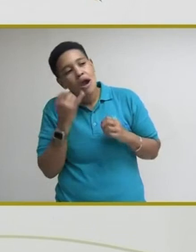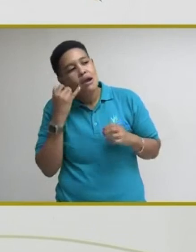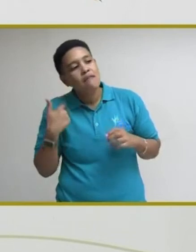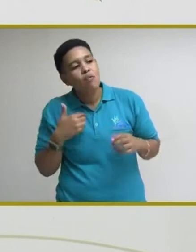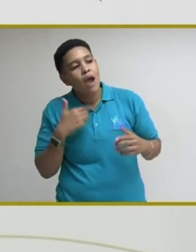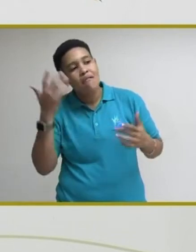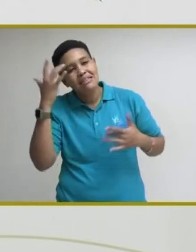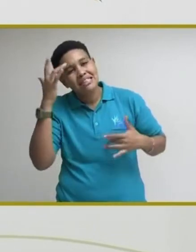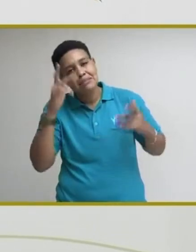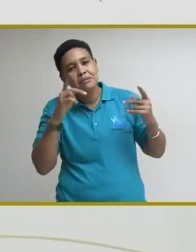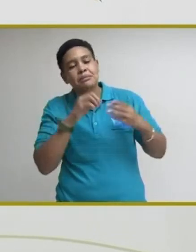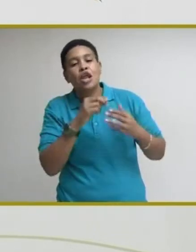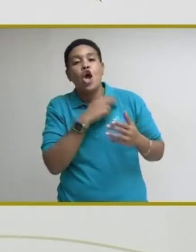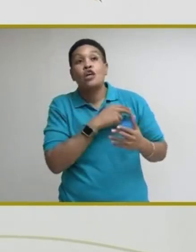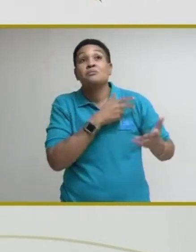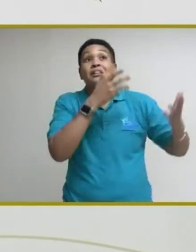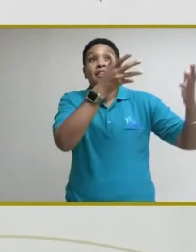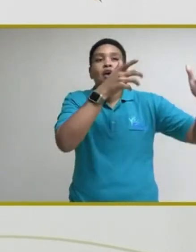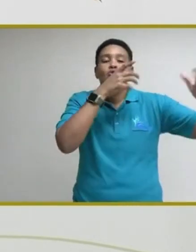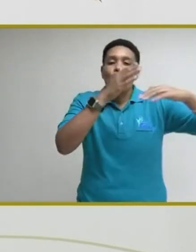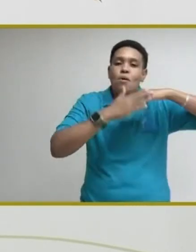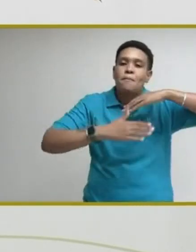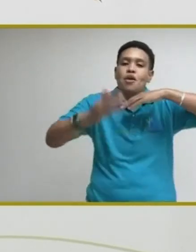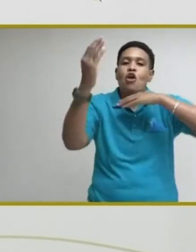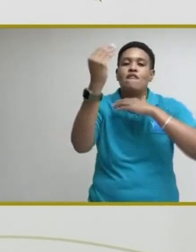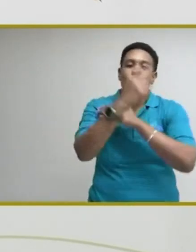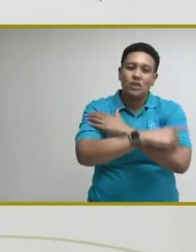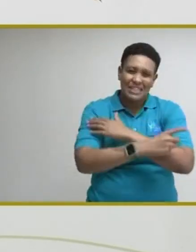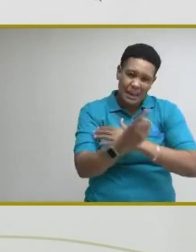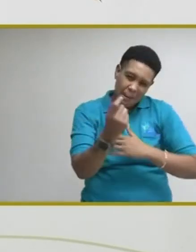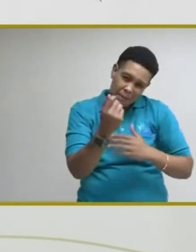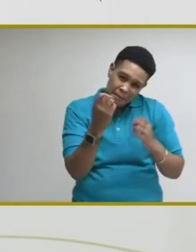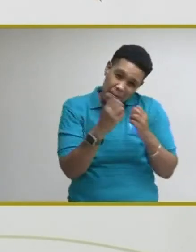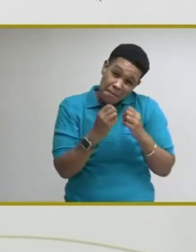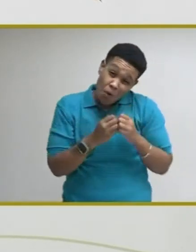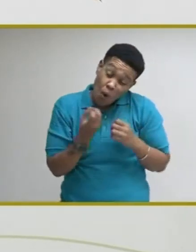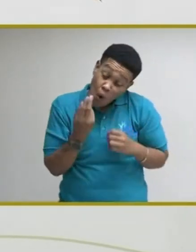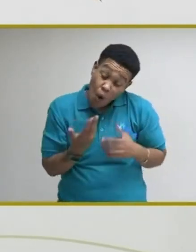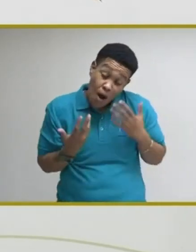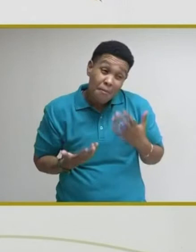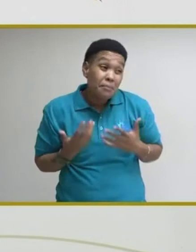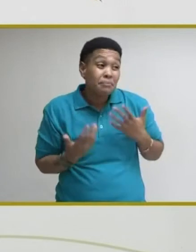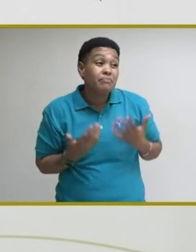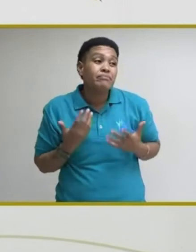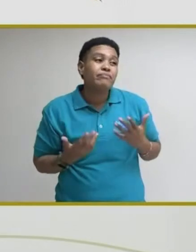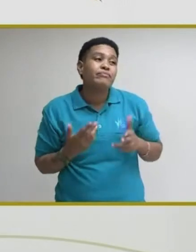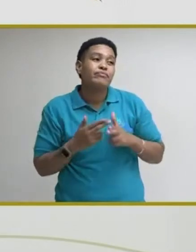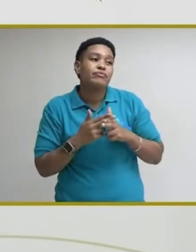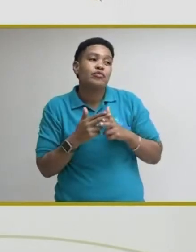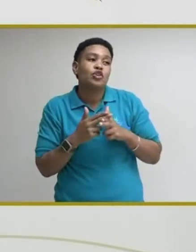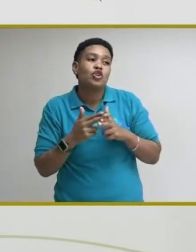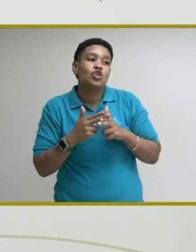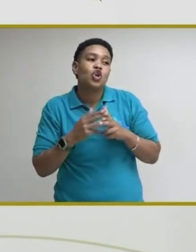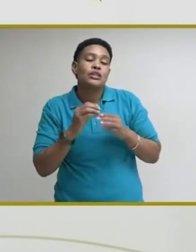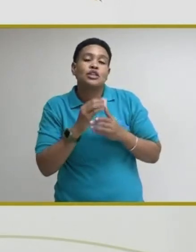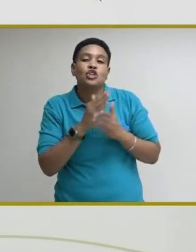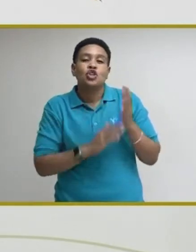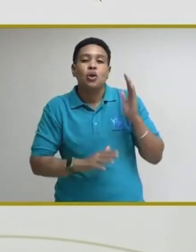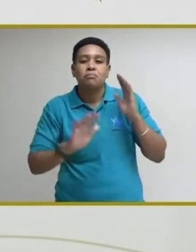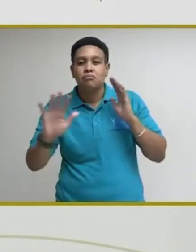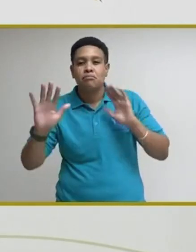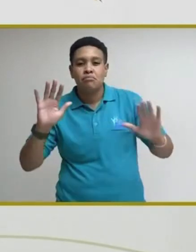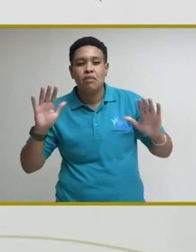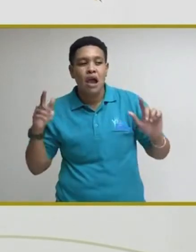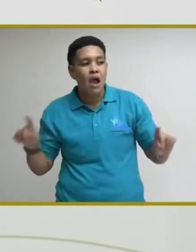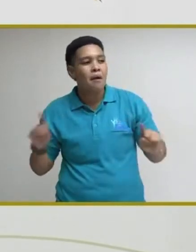ill patients in hospital who will go beyond the 14 days, or maybe even shorter in some cases.